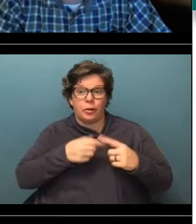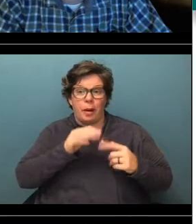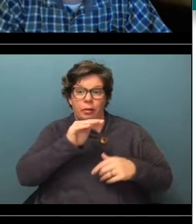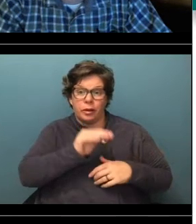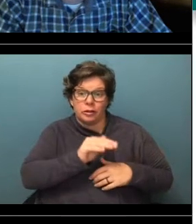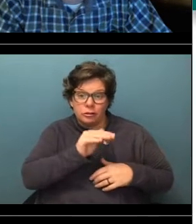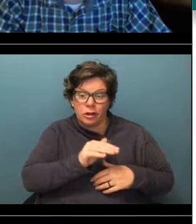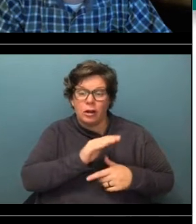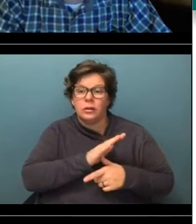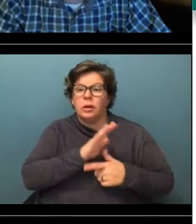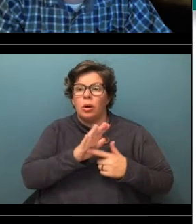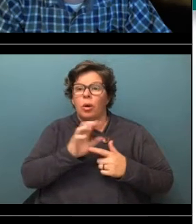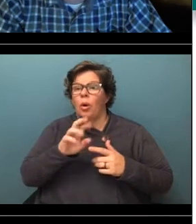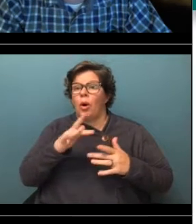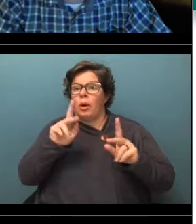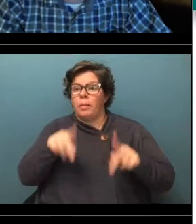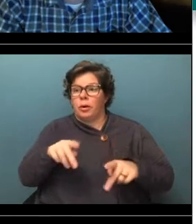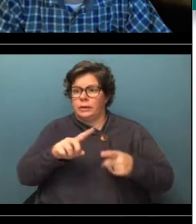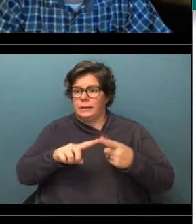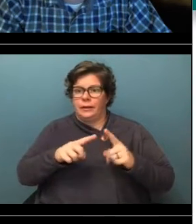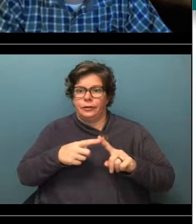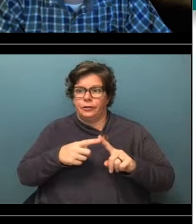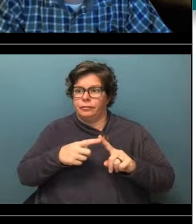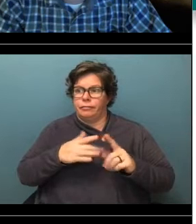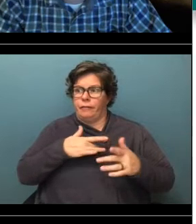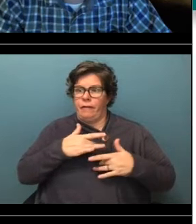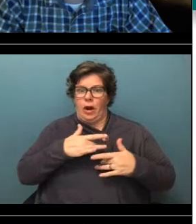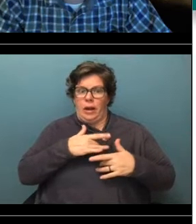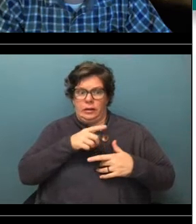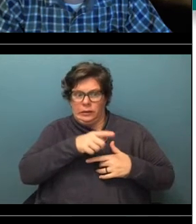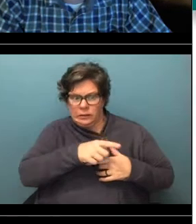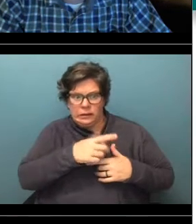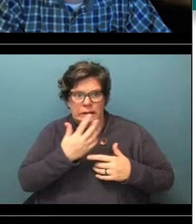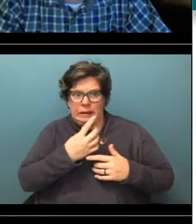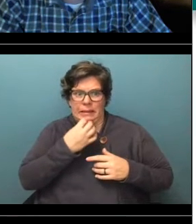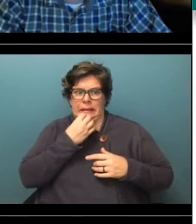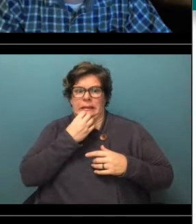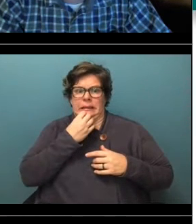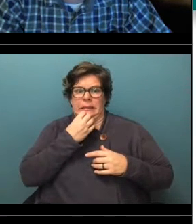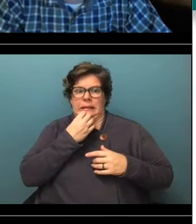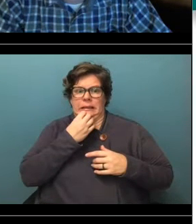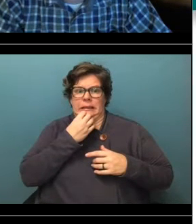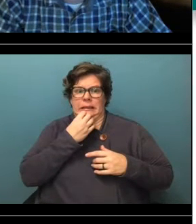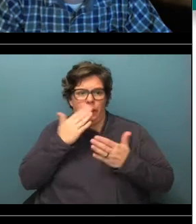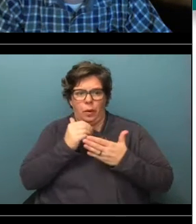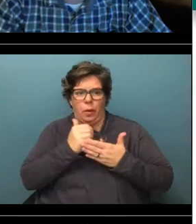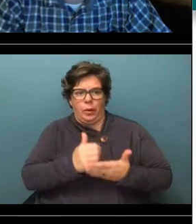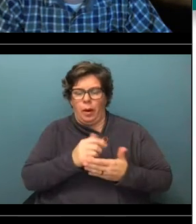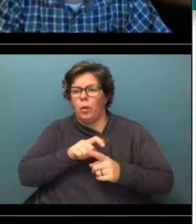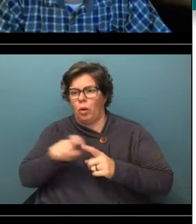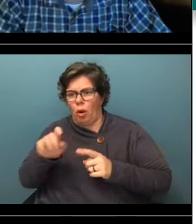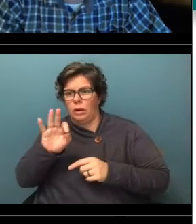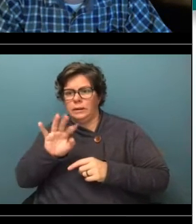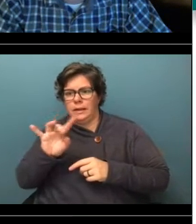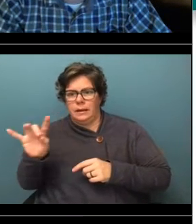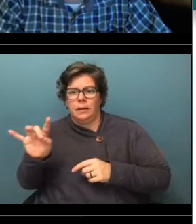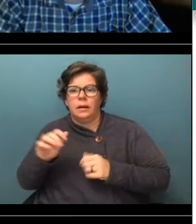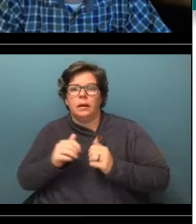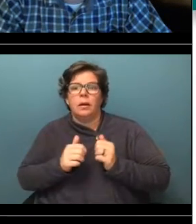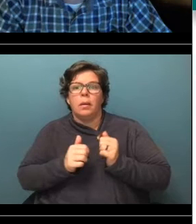could be a person concerned about a friend, or anything like that. As I mentioned, most callers are kept safe